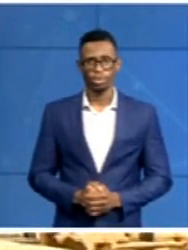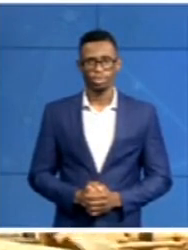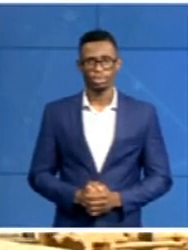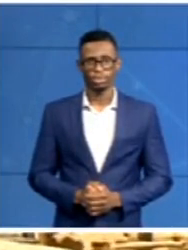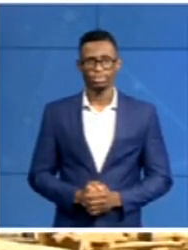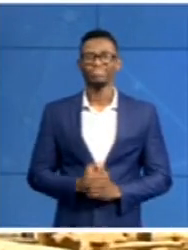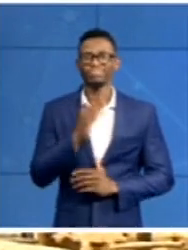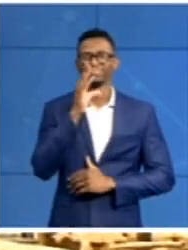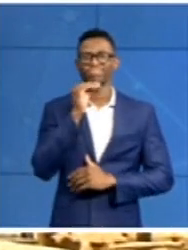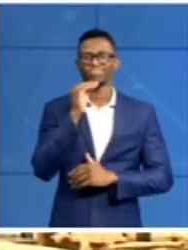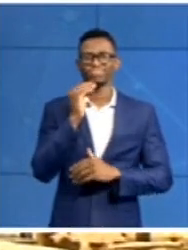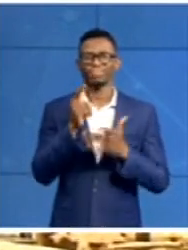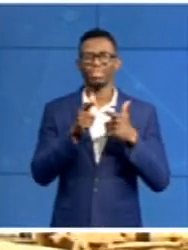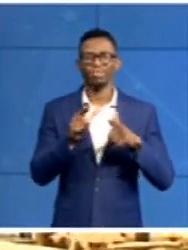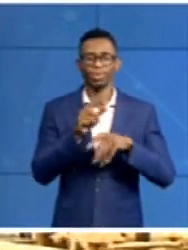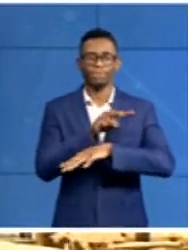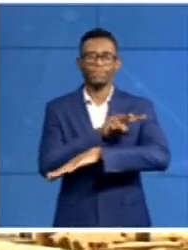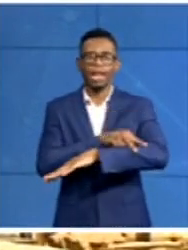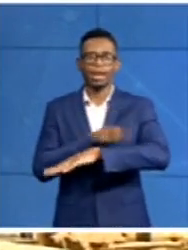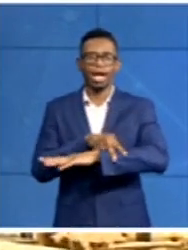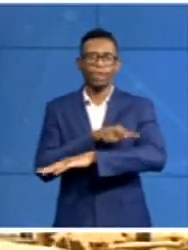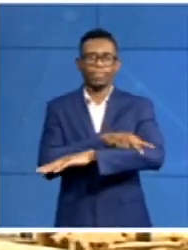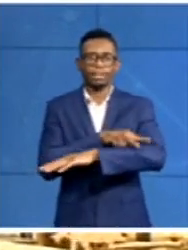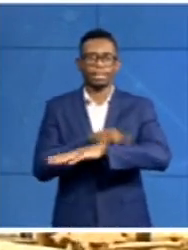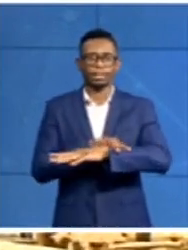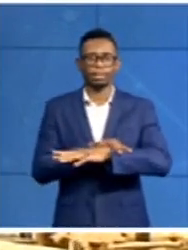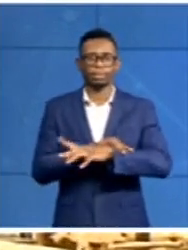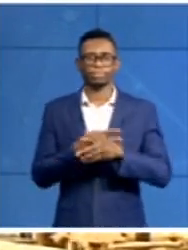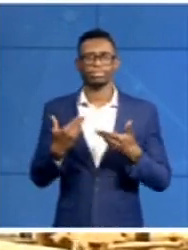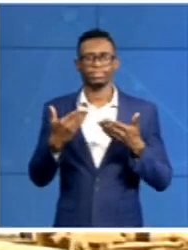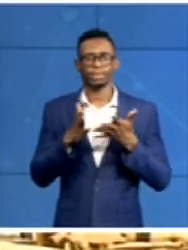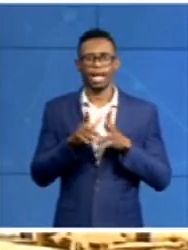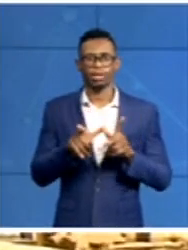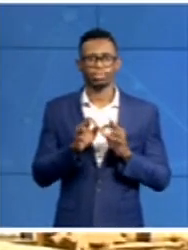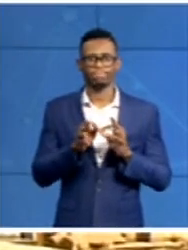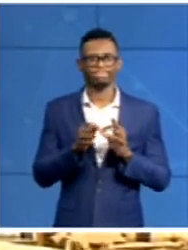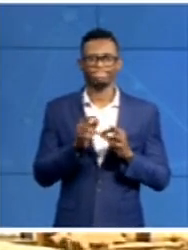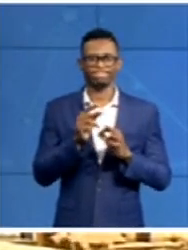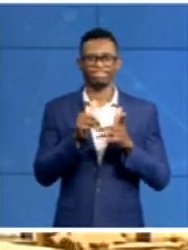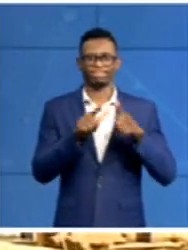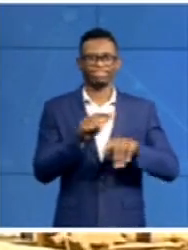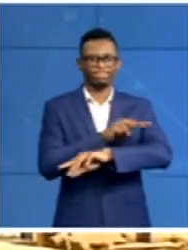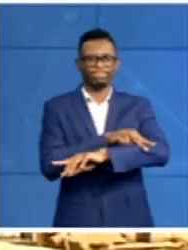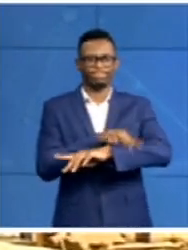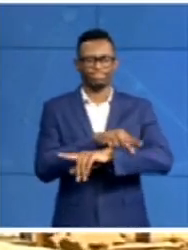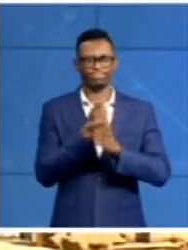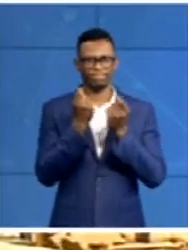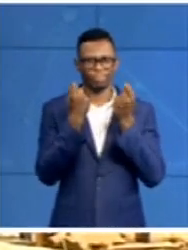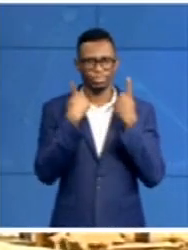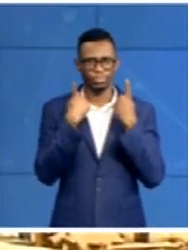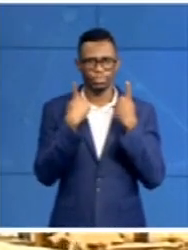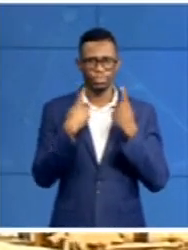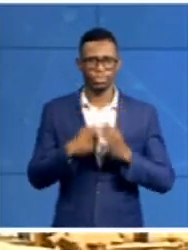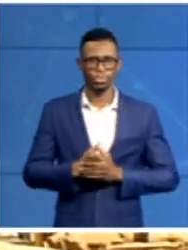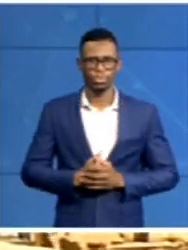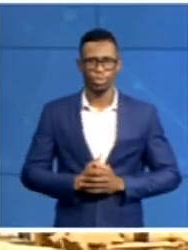vadhidha vading approach angori heishi toilet mini ndikomuvona asina toilet ndingamitela toilet ende vadova vambudza ngawo mini